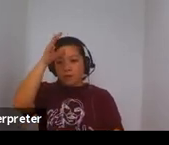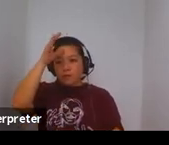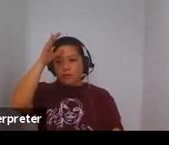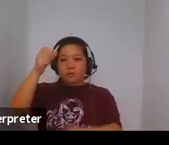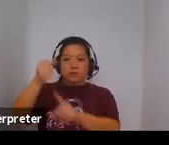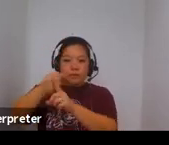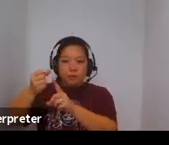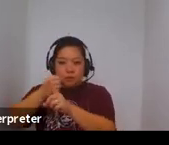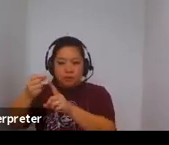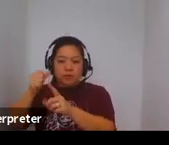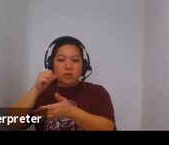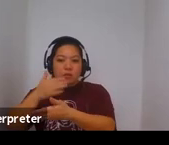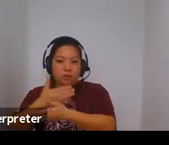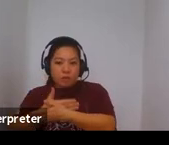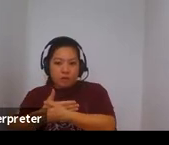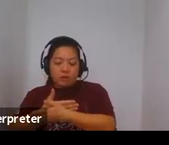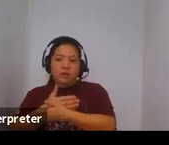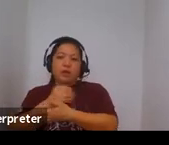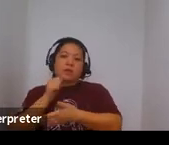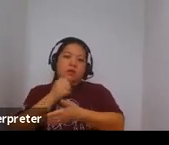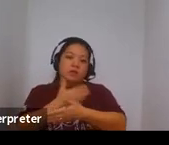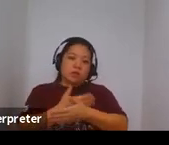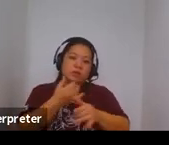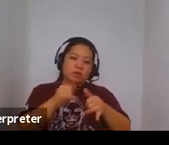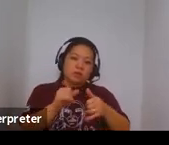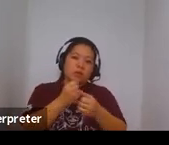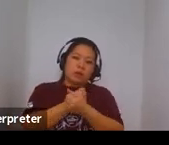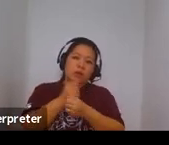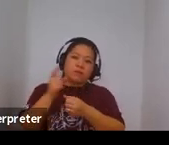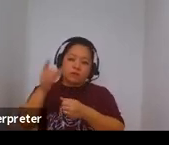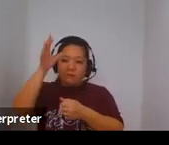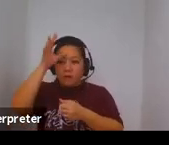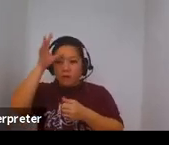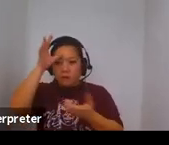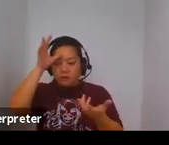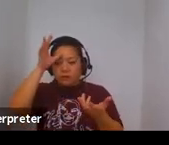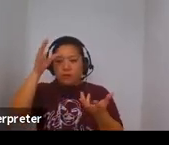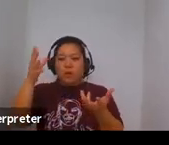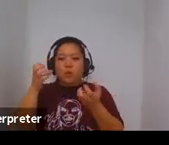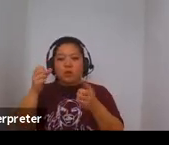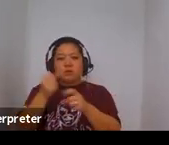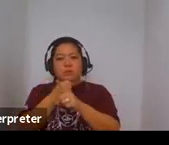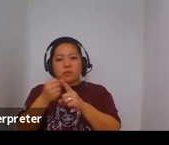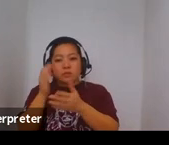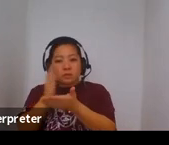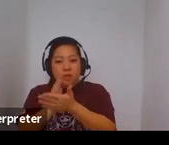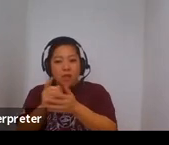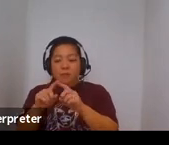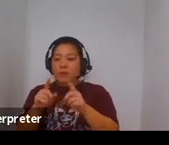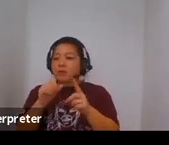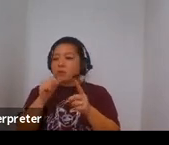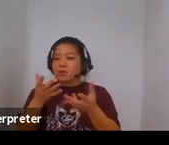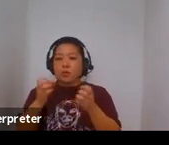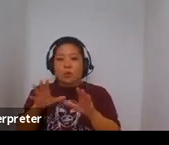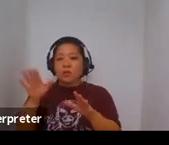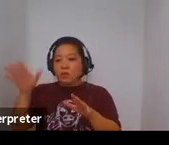abusing a daughter and the daughter still loves her father, just wants the abuse to stop, but doesn't want